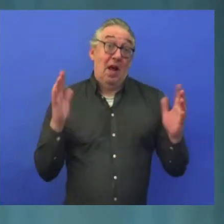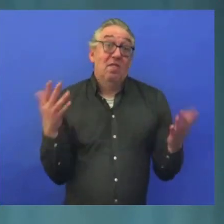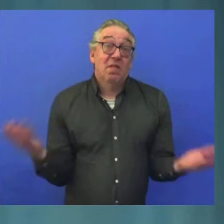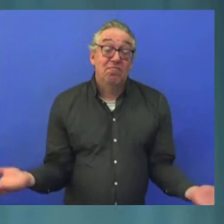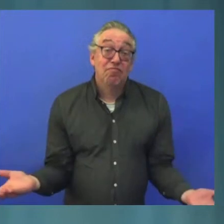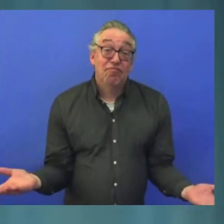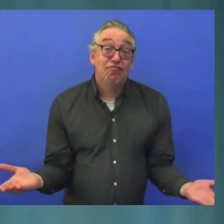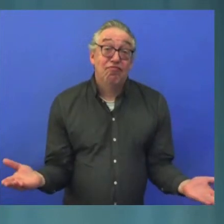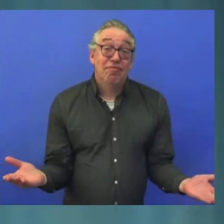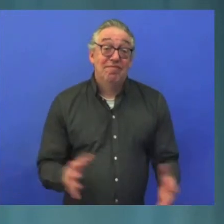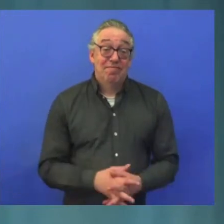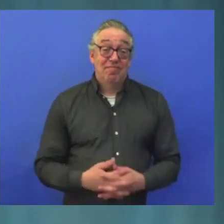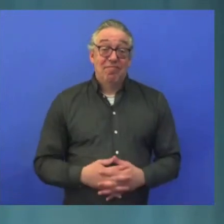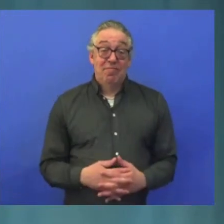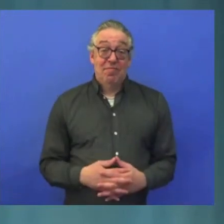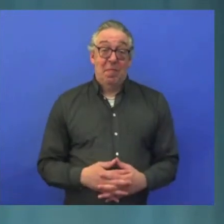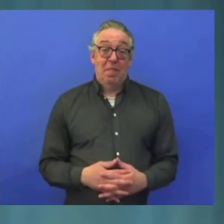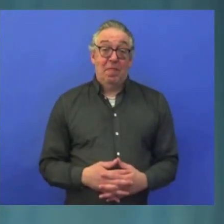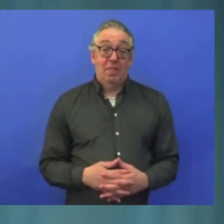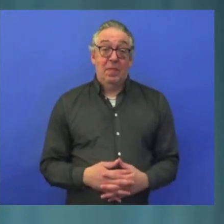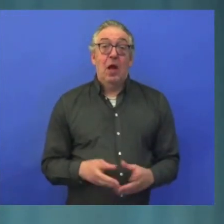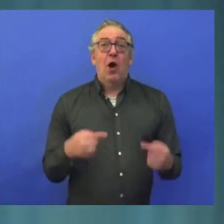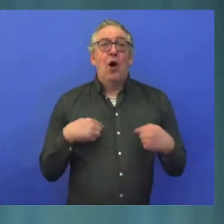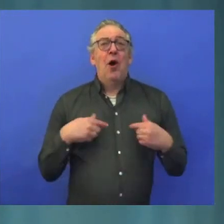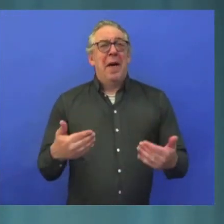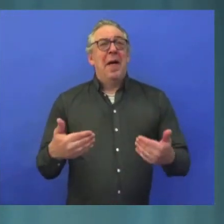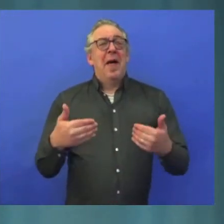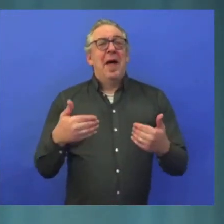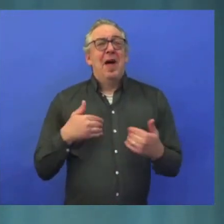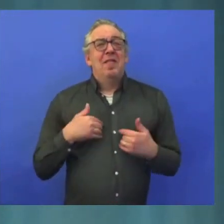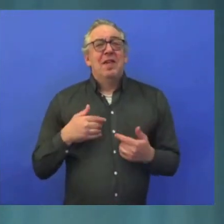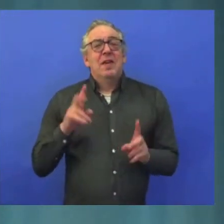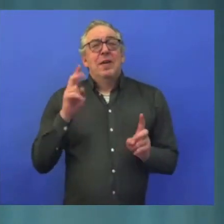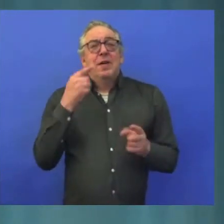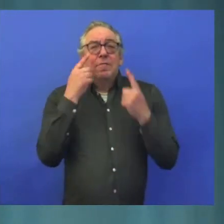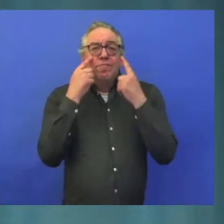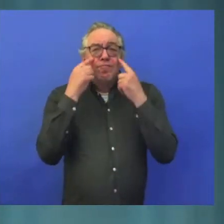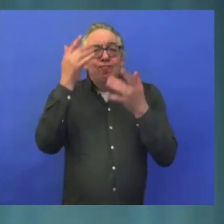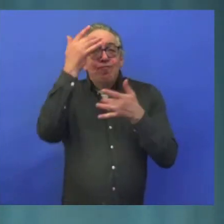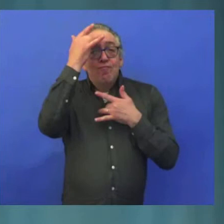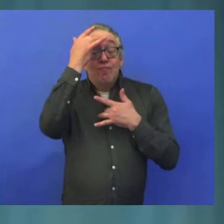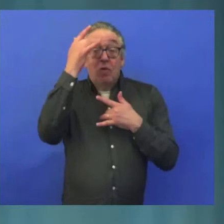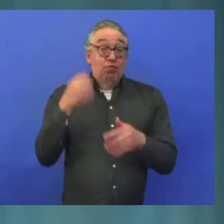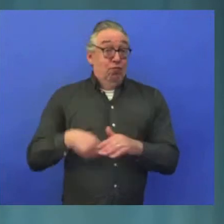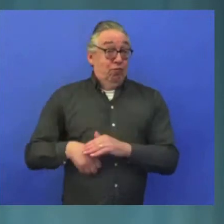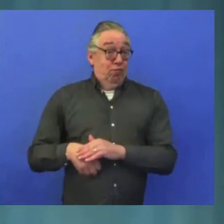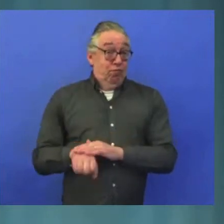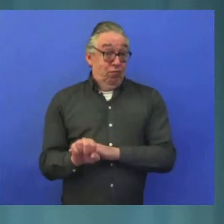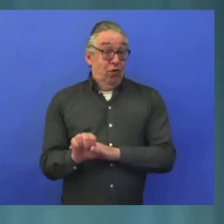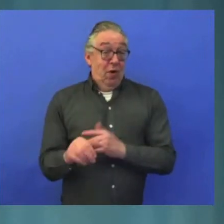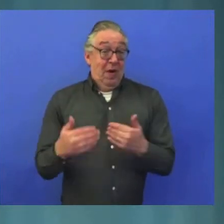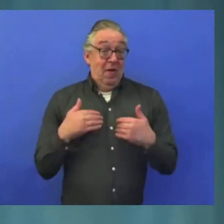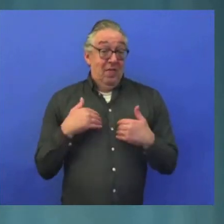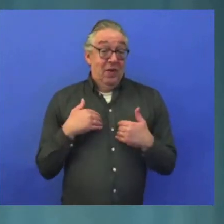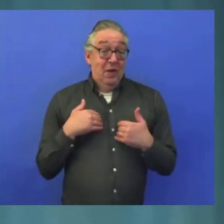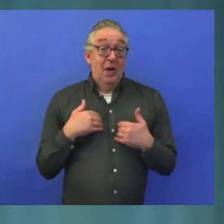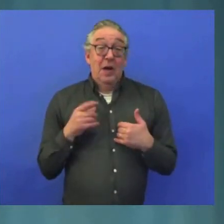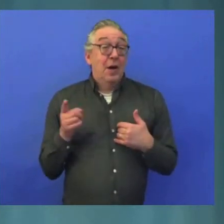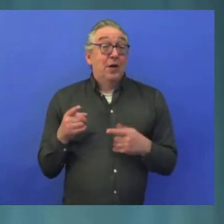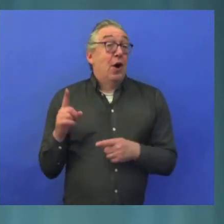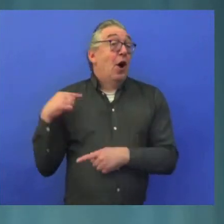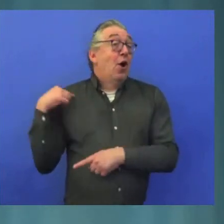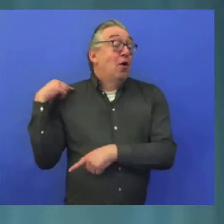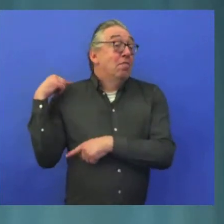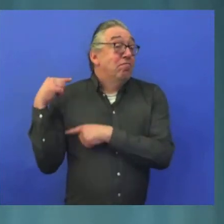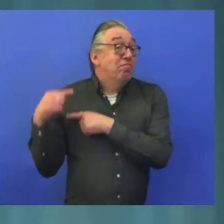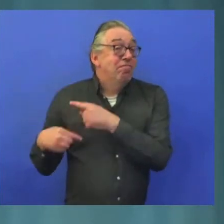The disease that I have since my birth is a Leber congenital amaurosis.